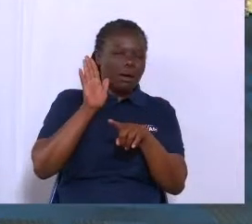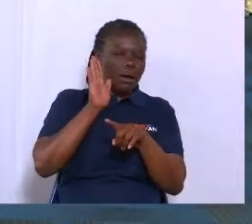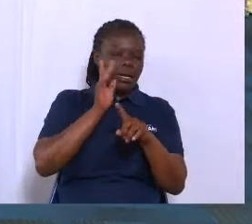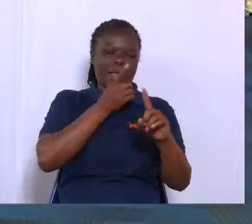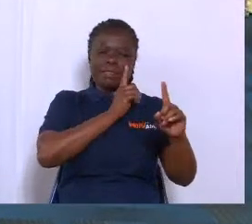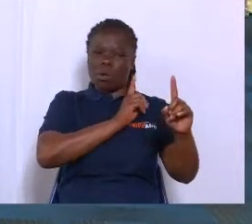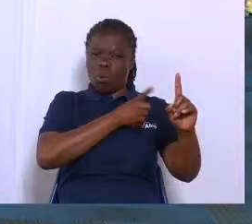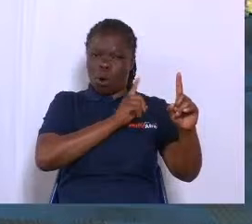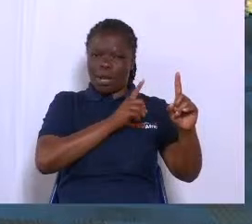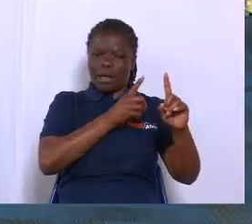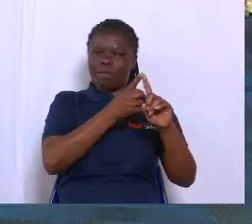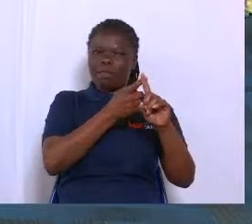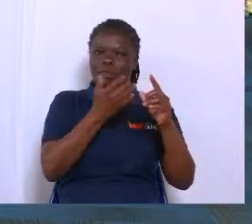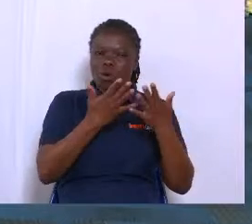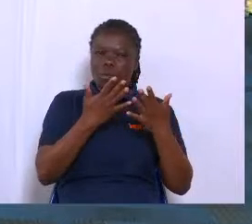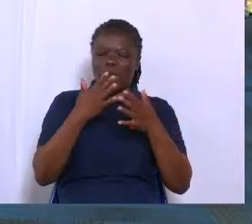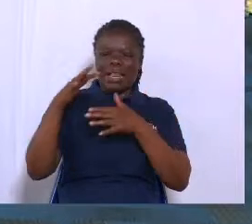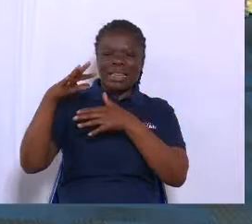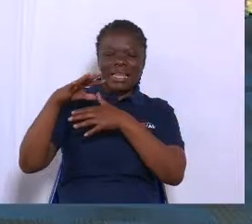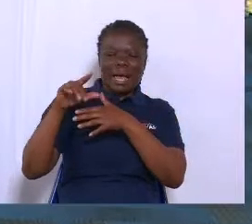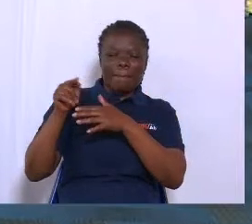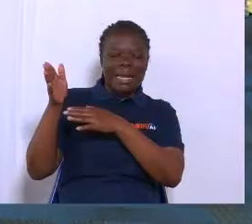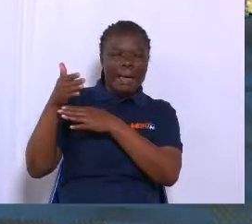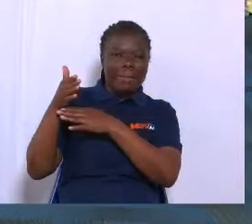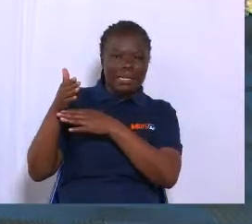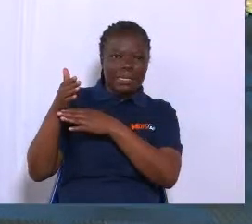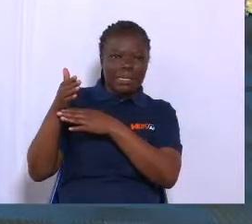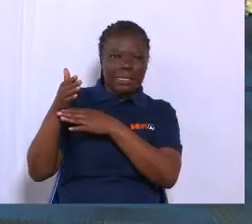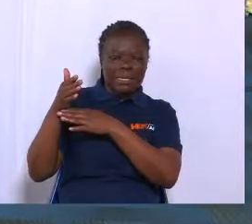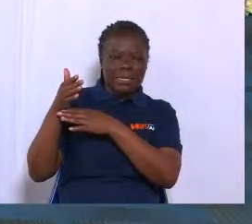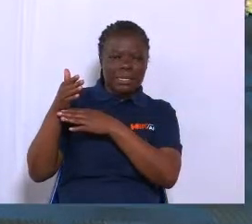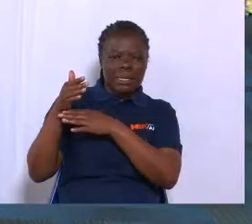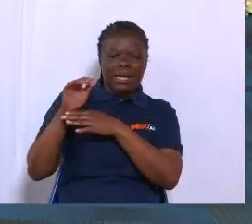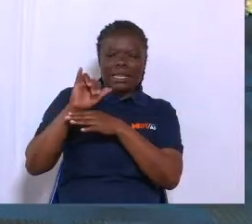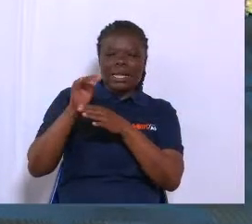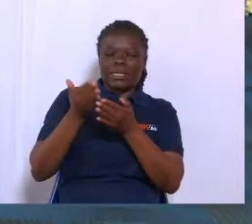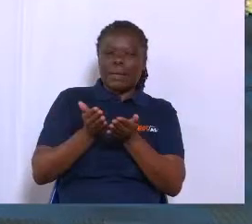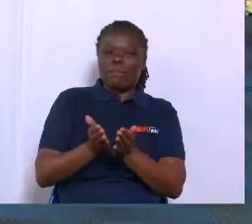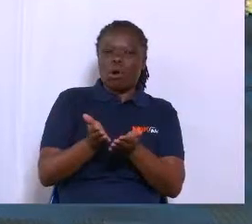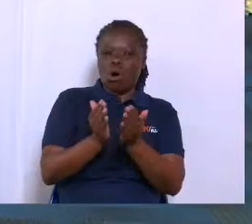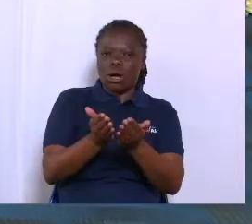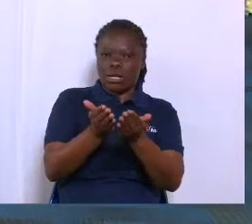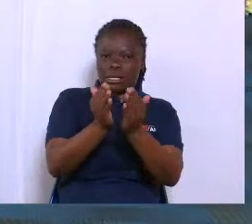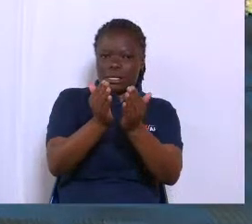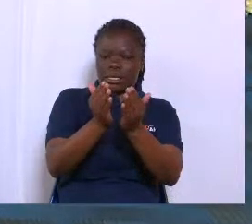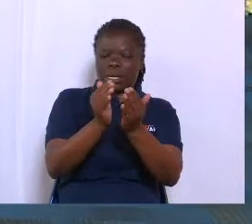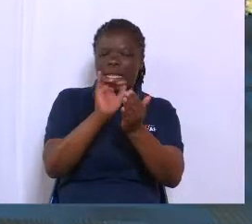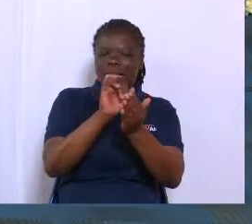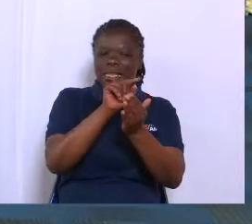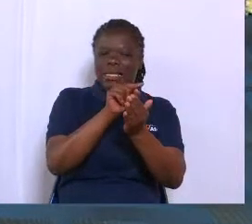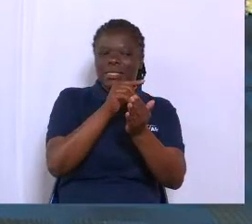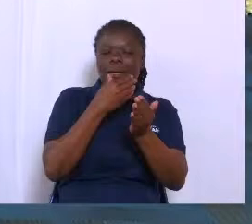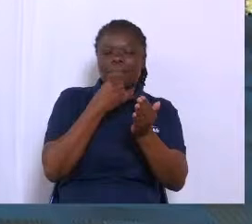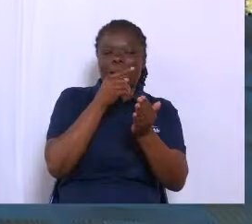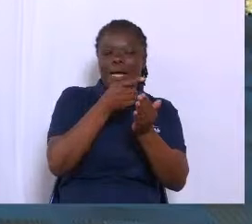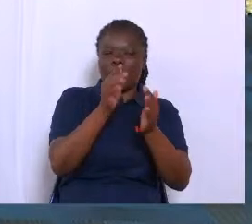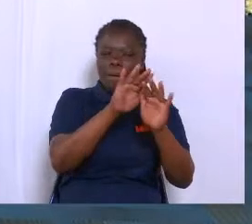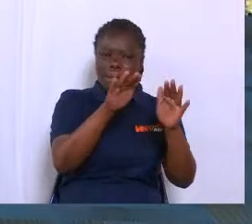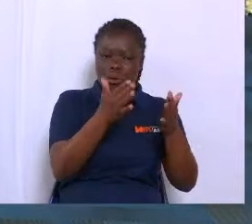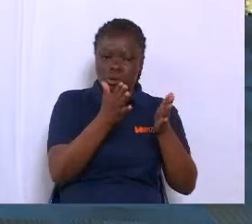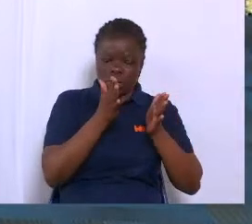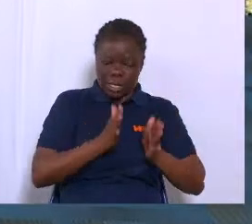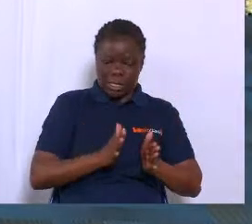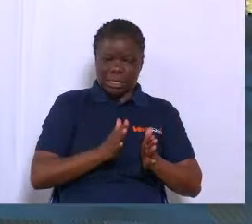from the German embassy that the boat that this young pottery specialist would